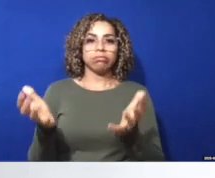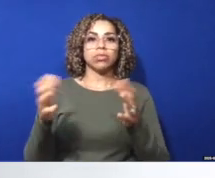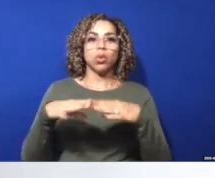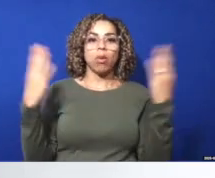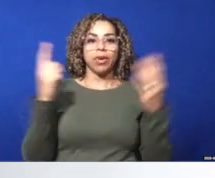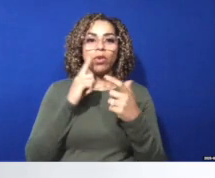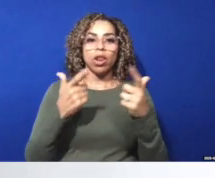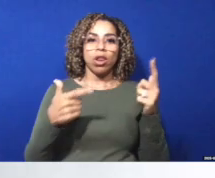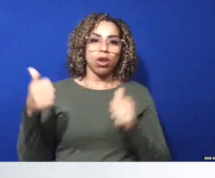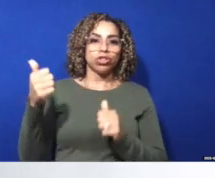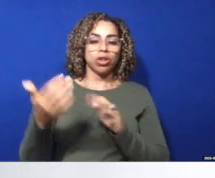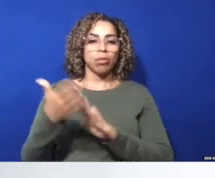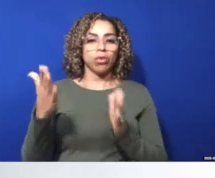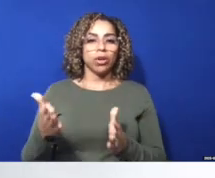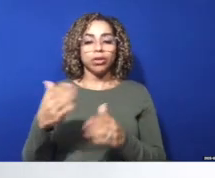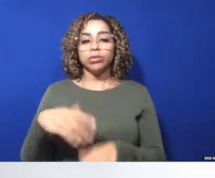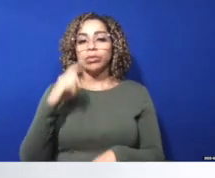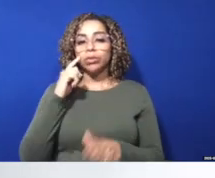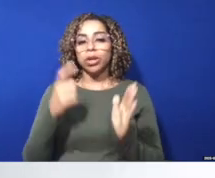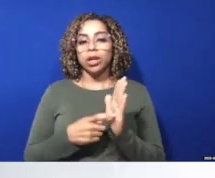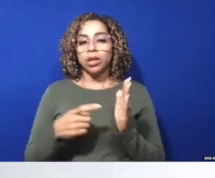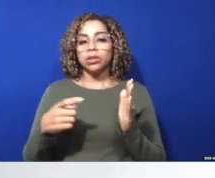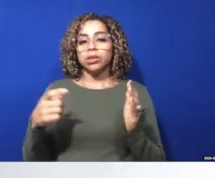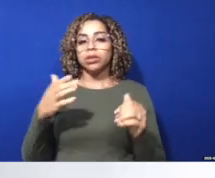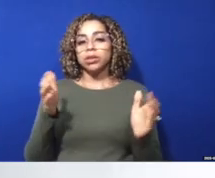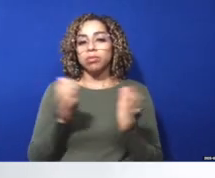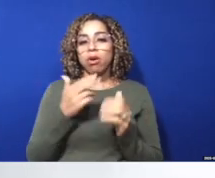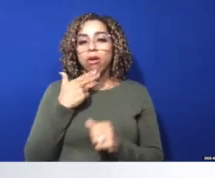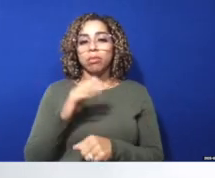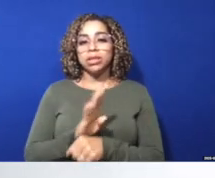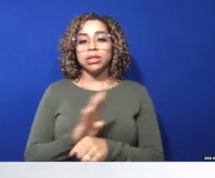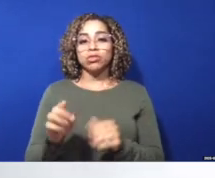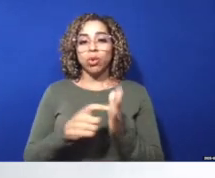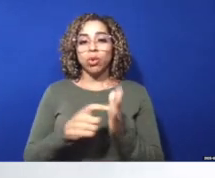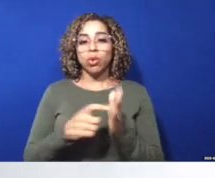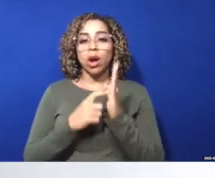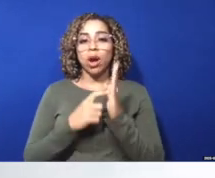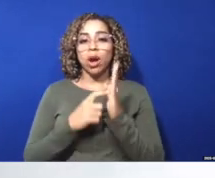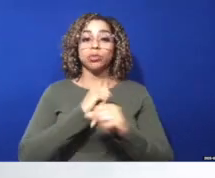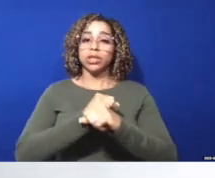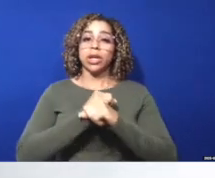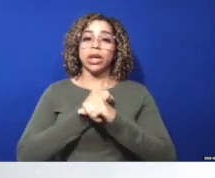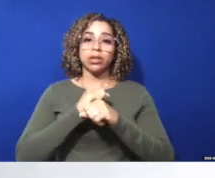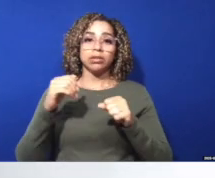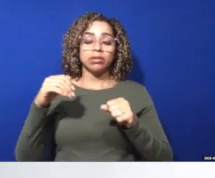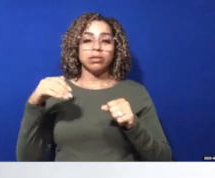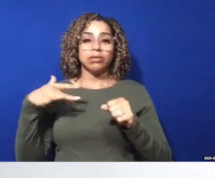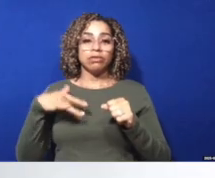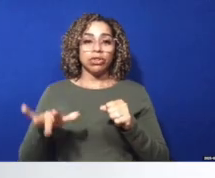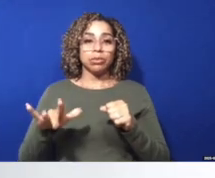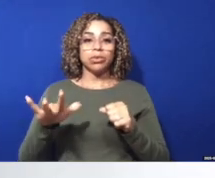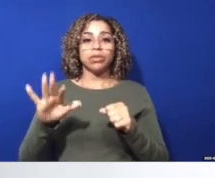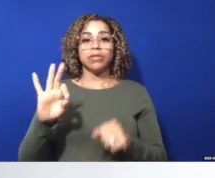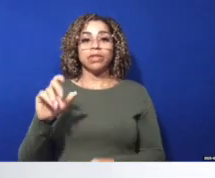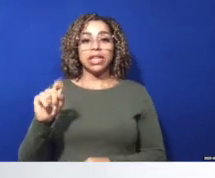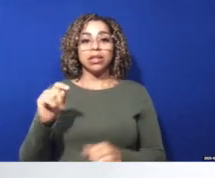We recognize that while the small business requirement aims to protect vulnerable fleets, it may also be unintentionally excluding markets that